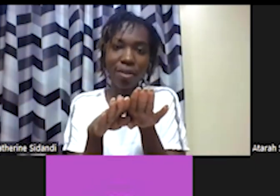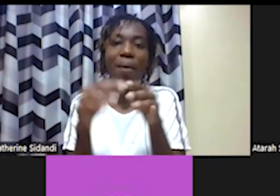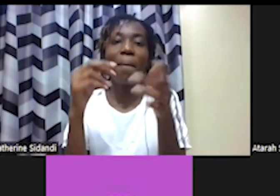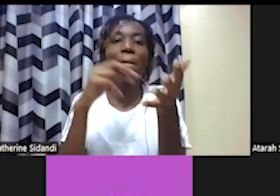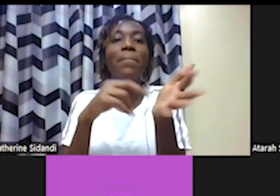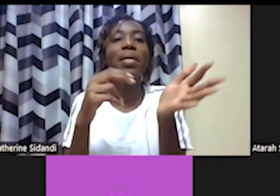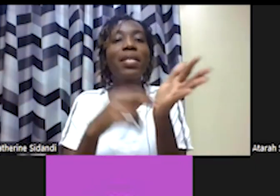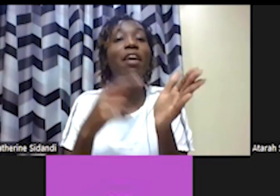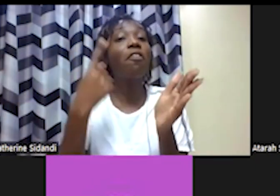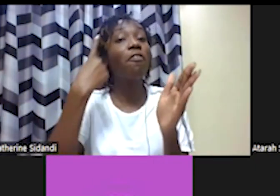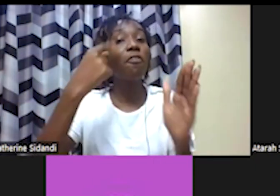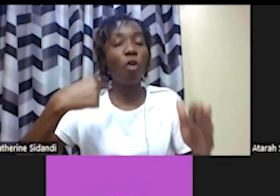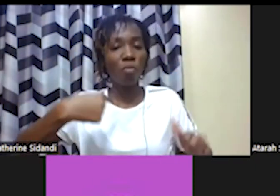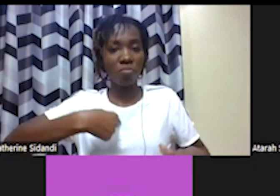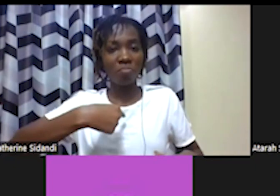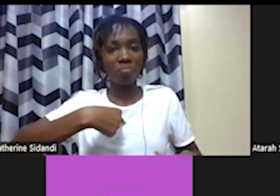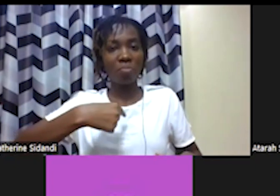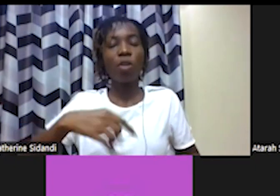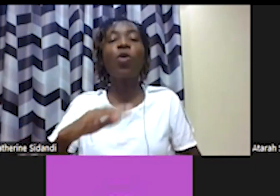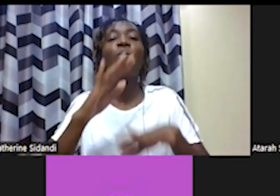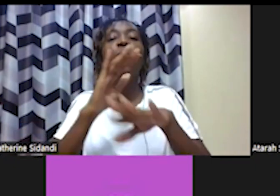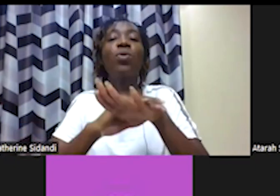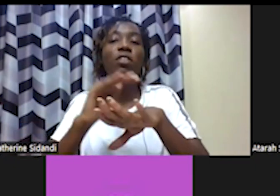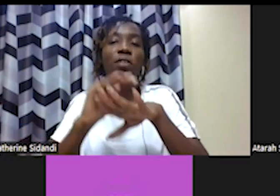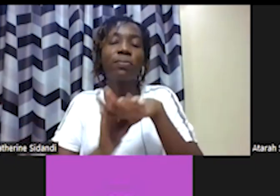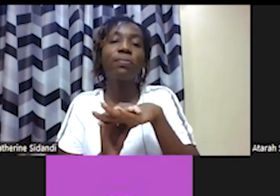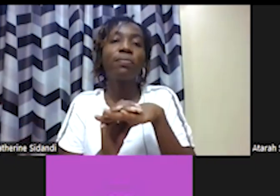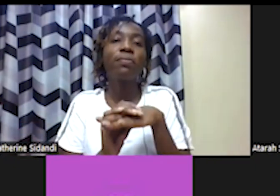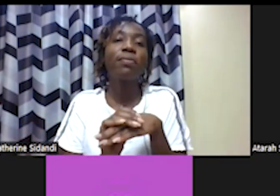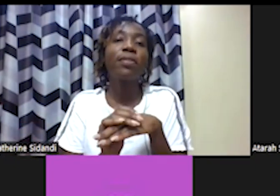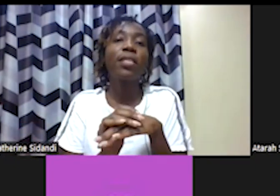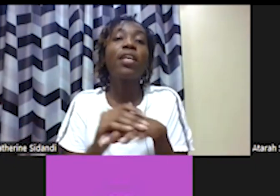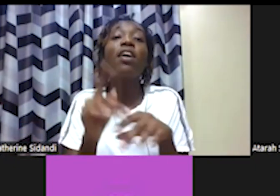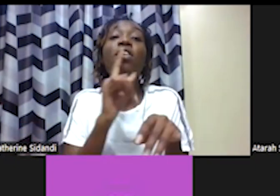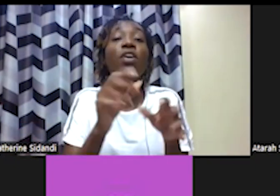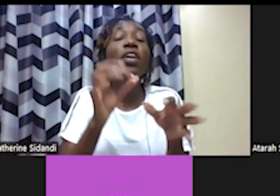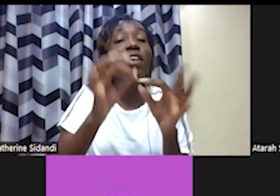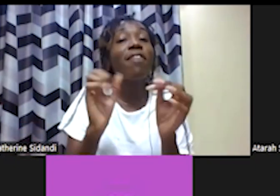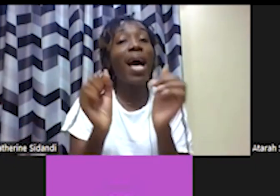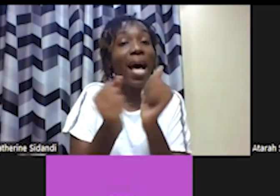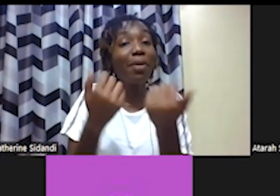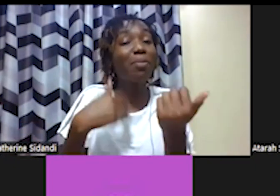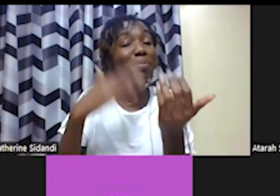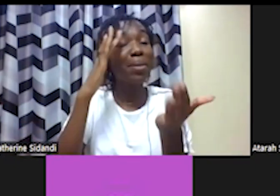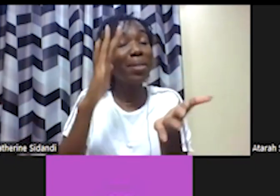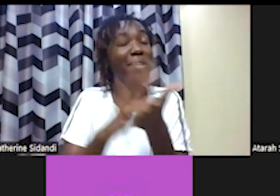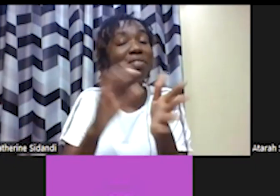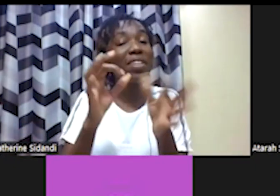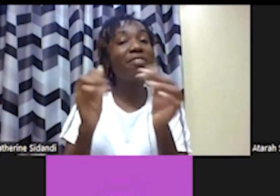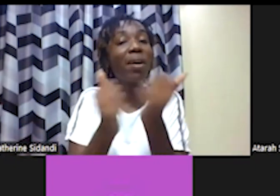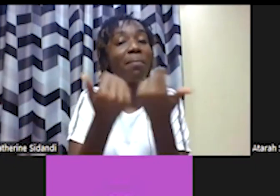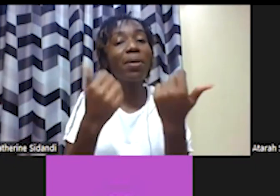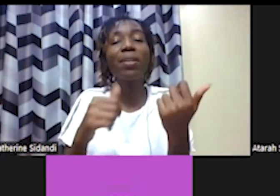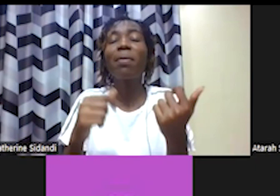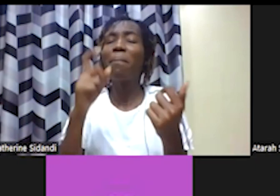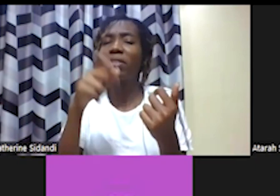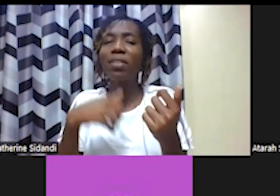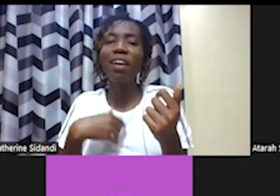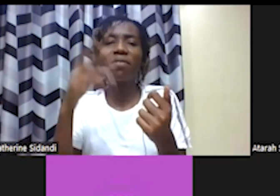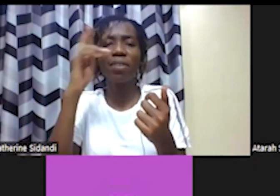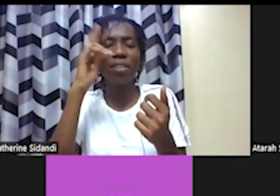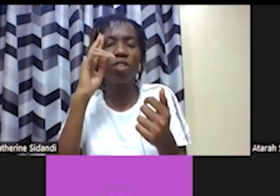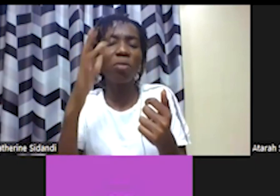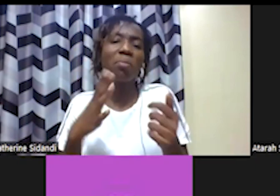be for my good. I always believe if it has happened, there must be a reason. I may not understand now, but one